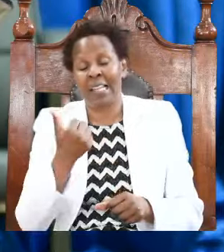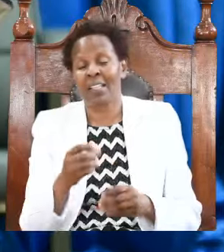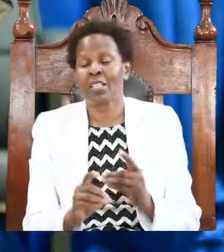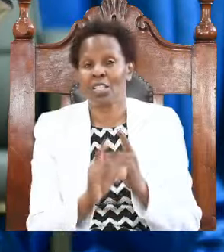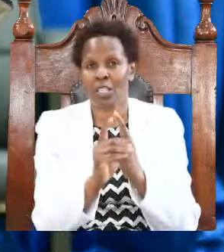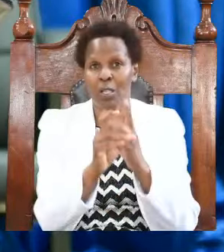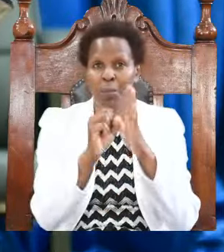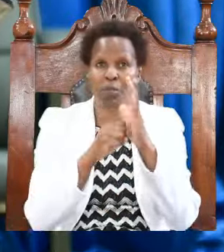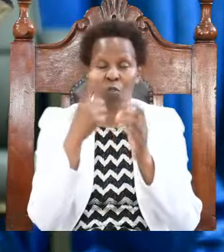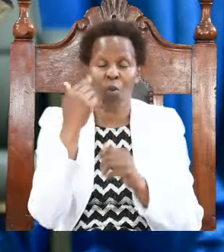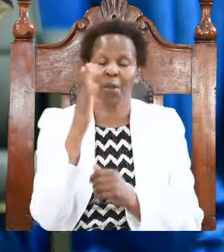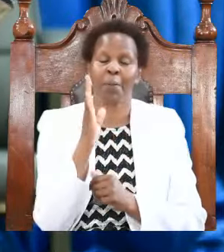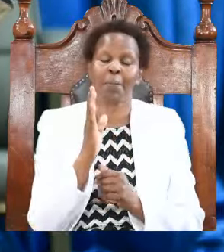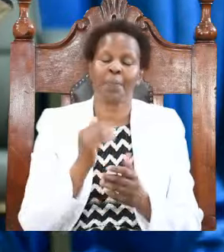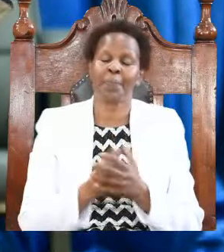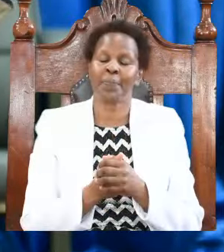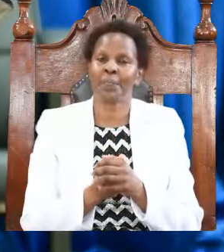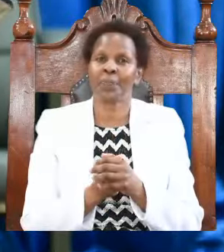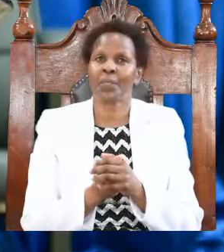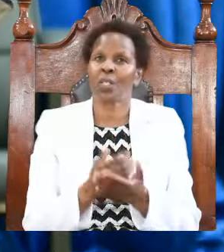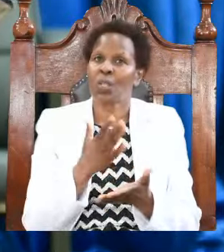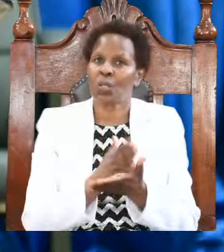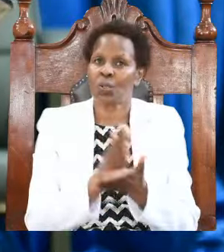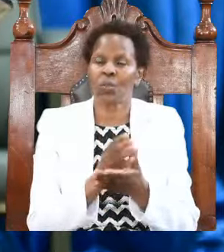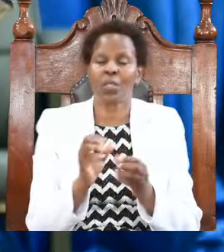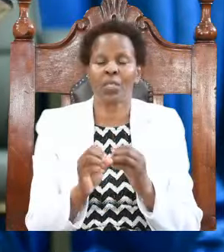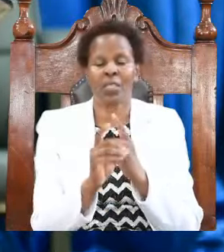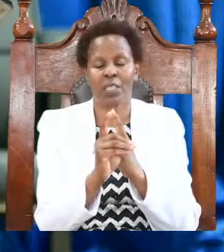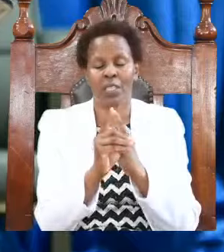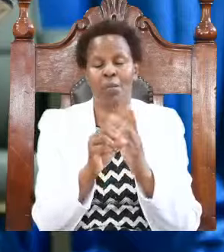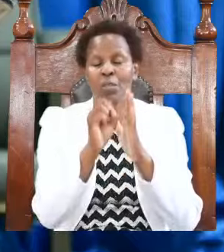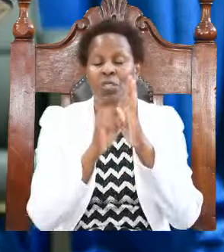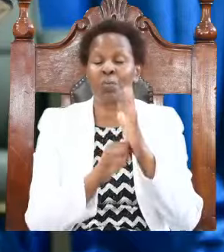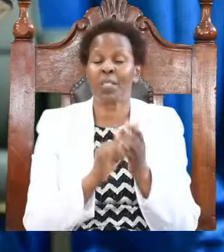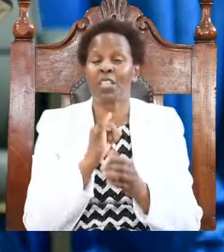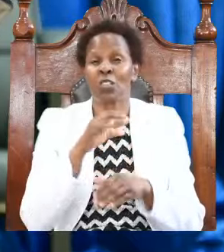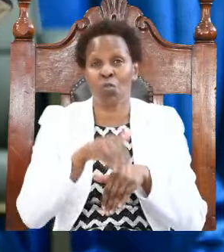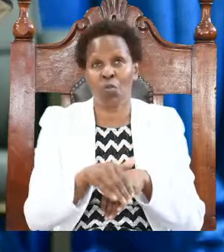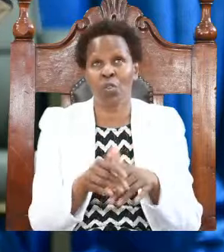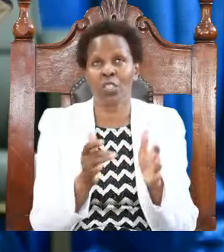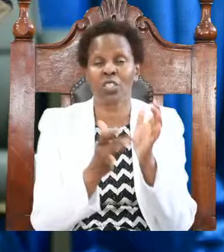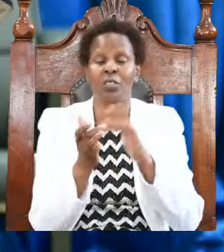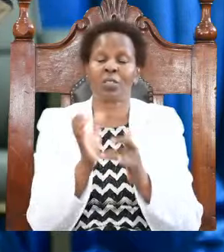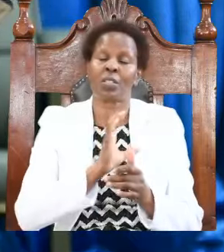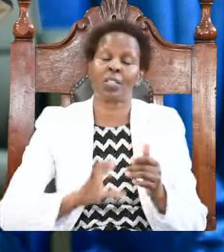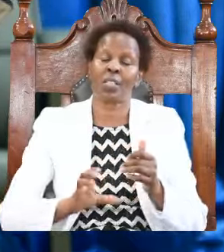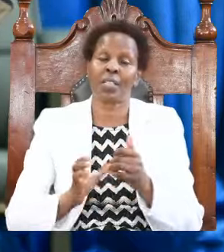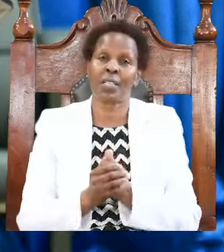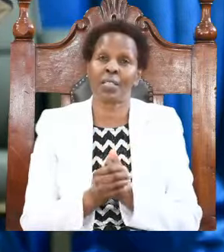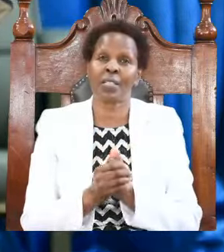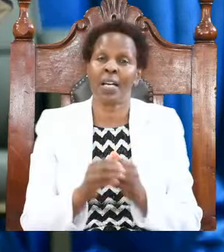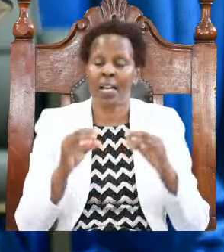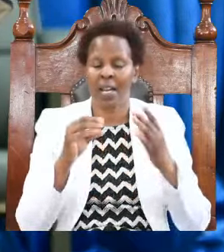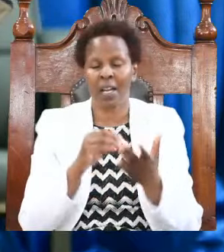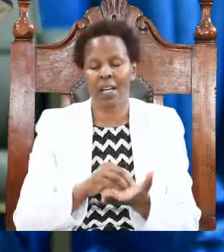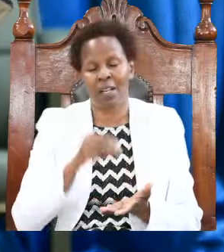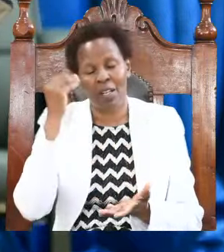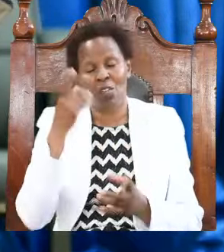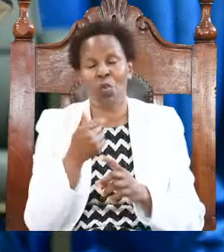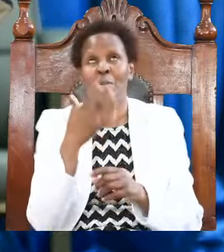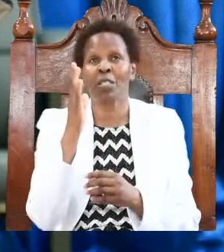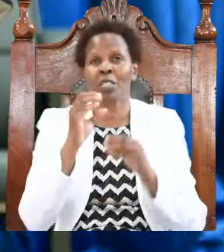him. Praise be to God. True discipleship is following the Lord Jesus Christ, you know, learning from his